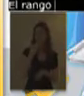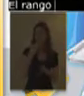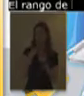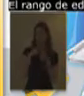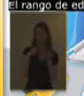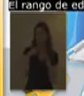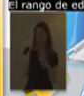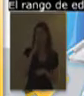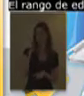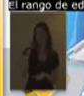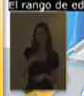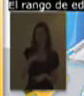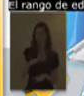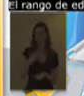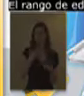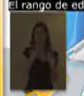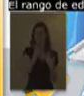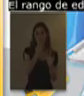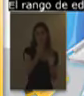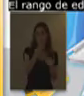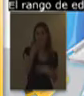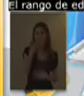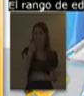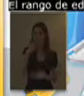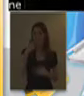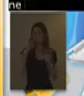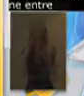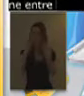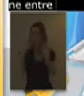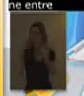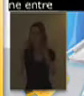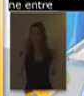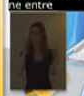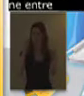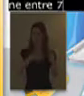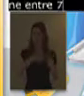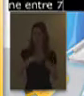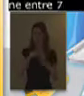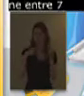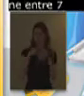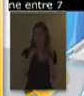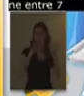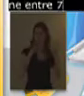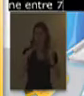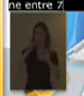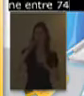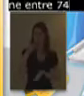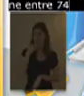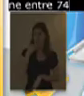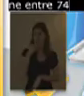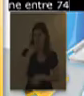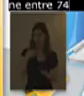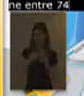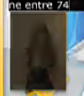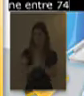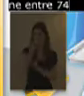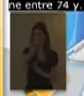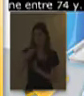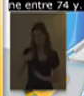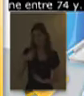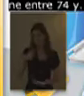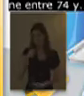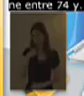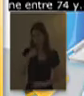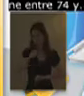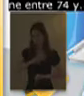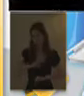of ages, well, as you can see, it's between 74 and 89 years and an average age of 82. So these are people